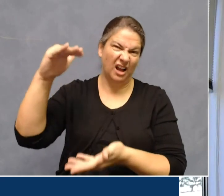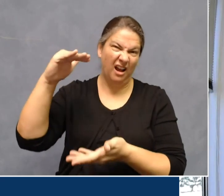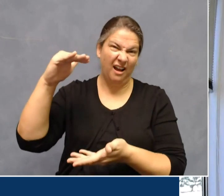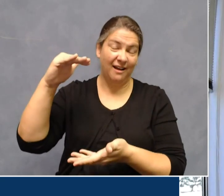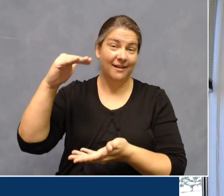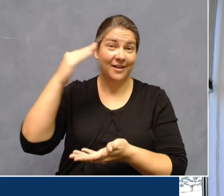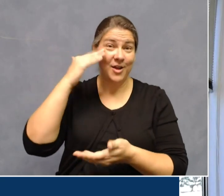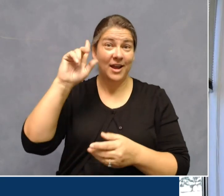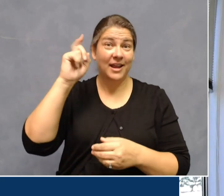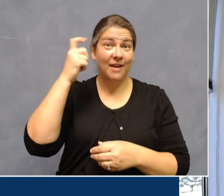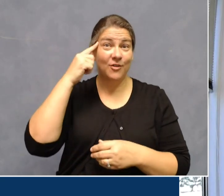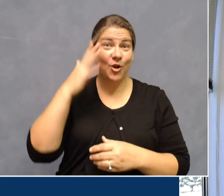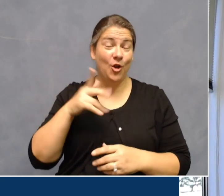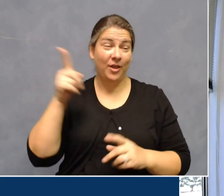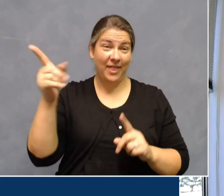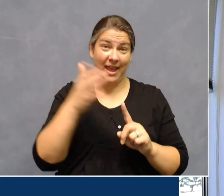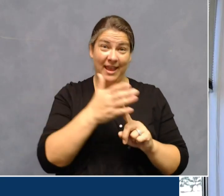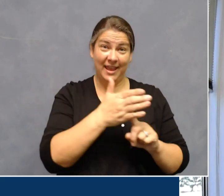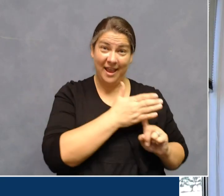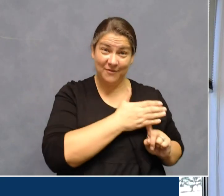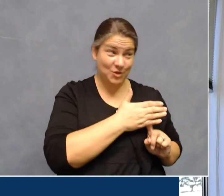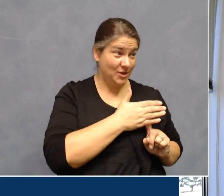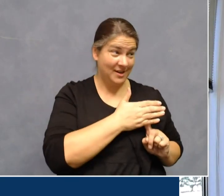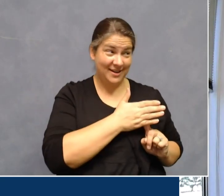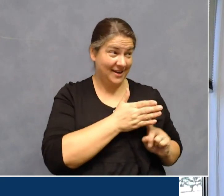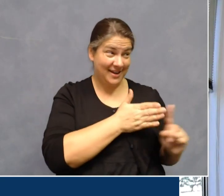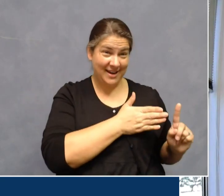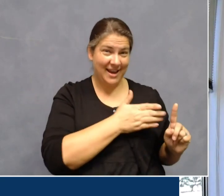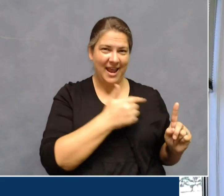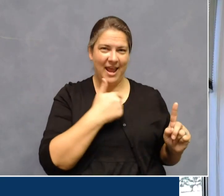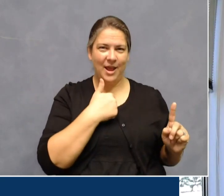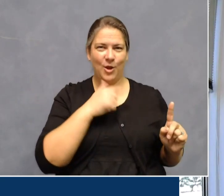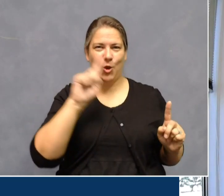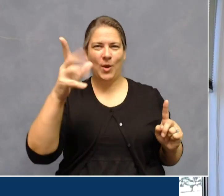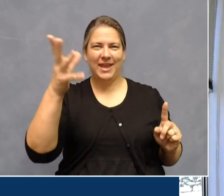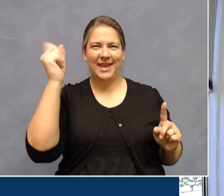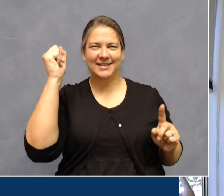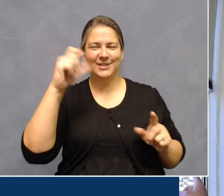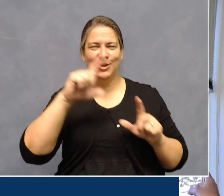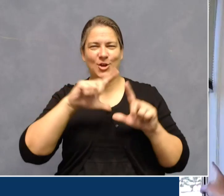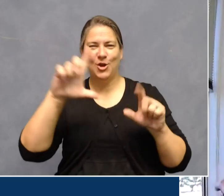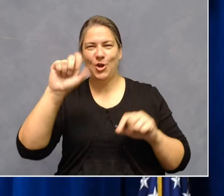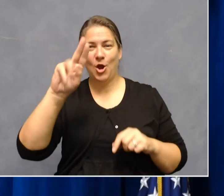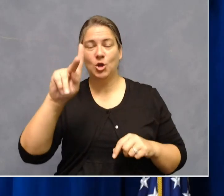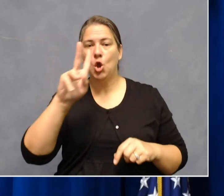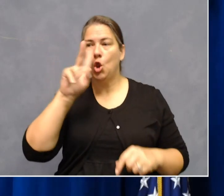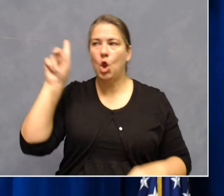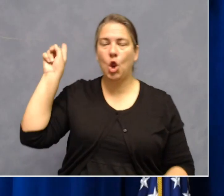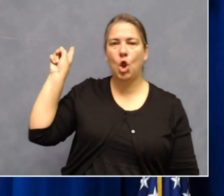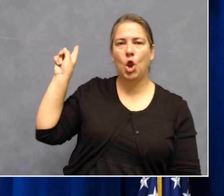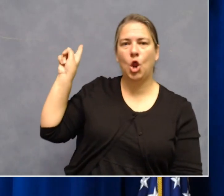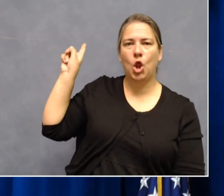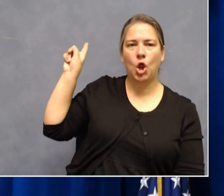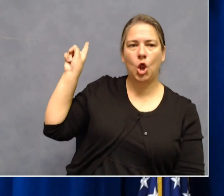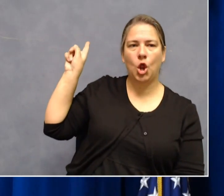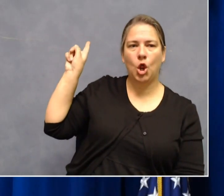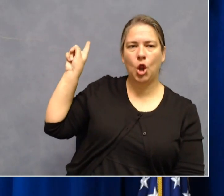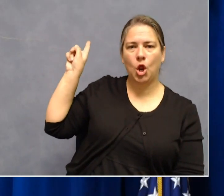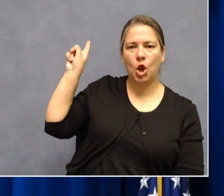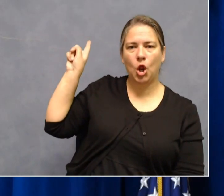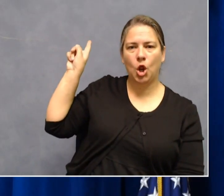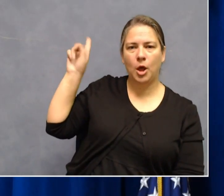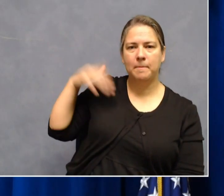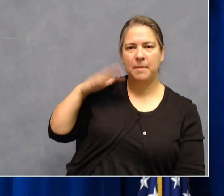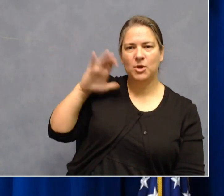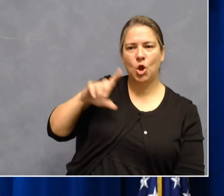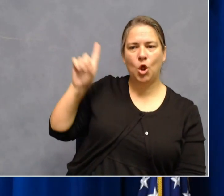there. We're going to go get them. And the last thing, Governor, I just want you to look over my shoulder. I got to get this right. I improved the wall hangings